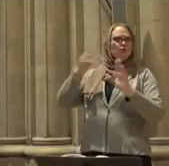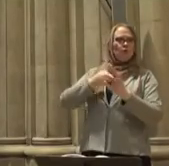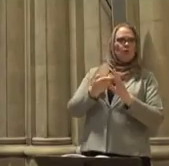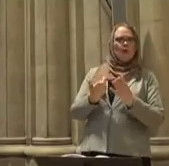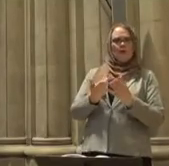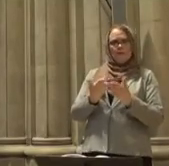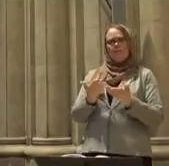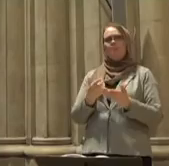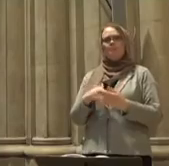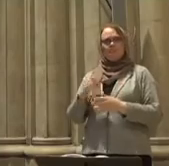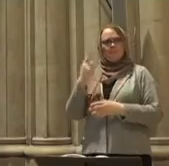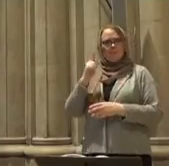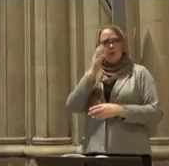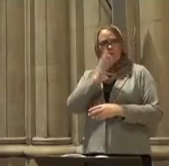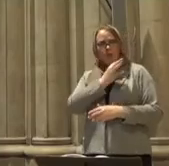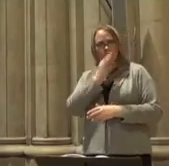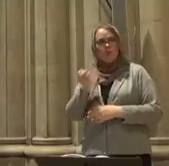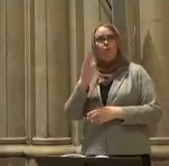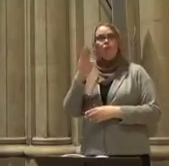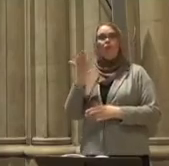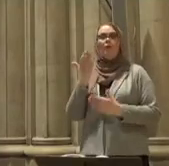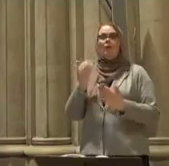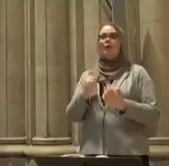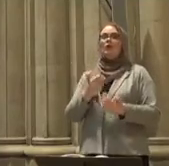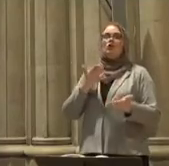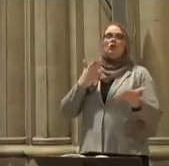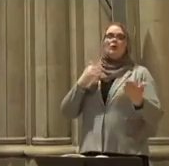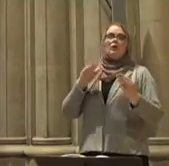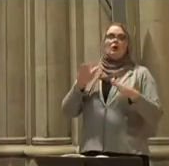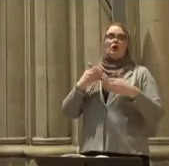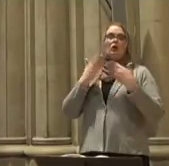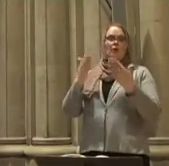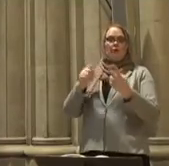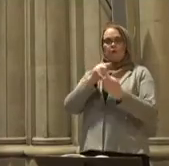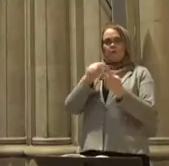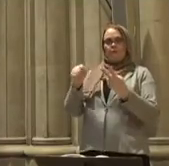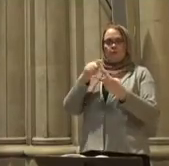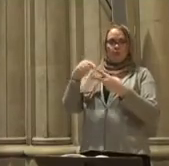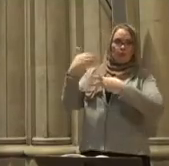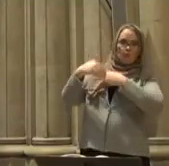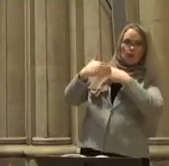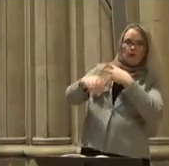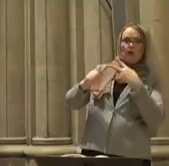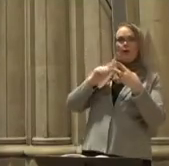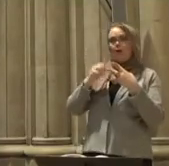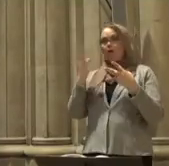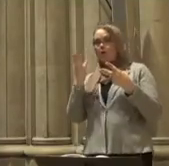be offering both bread and wine, and we have gluten-free bread